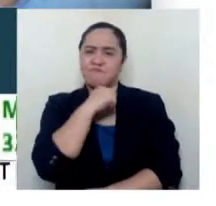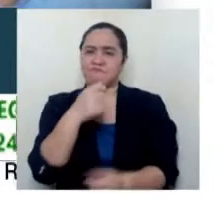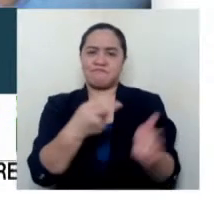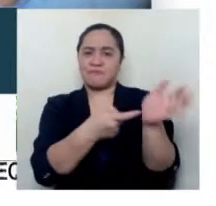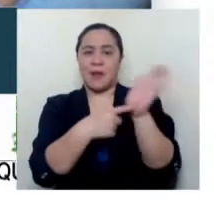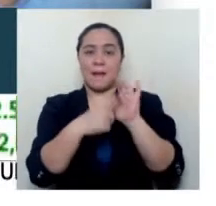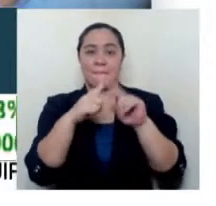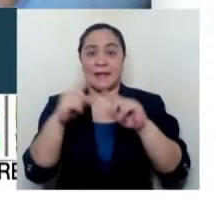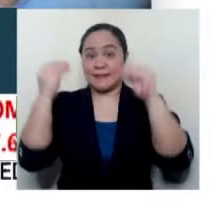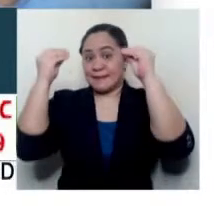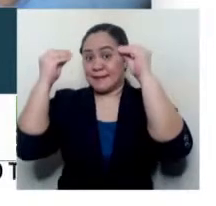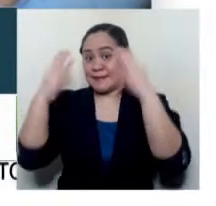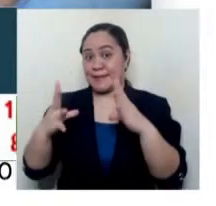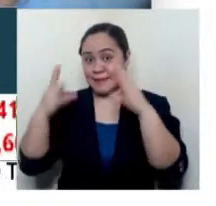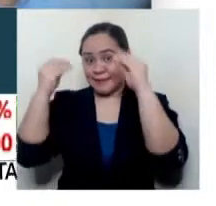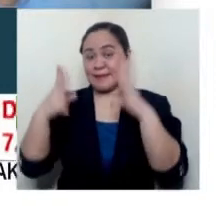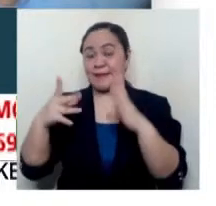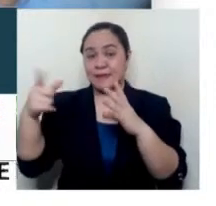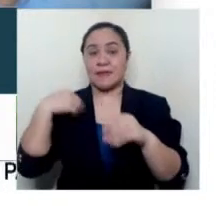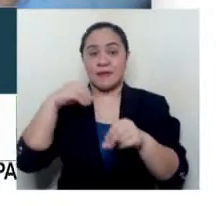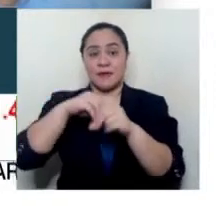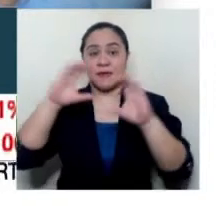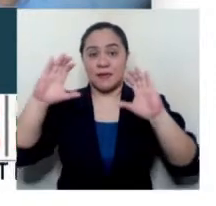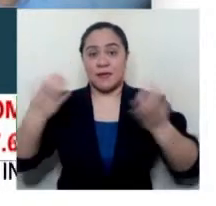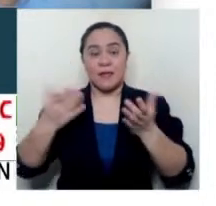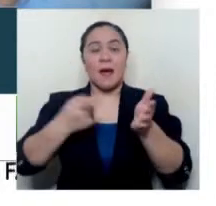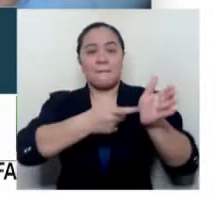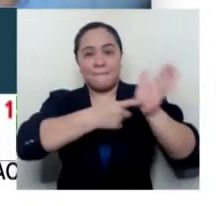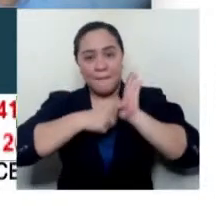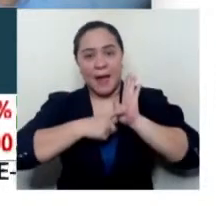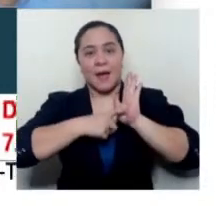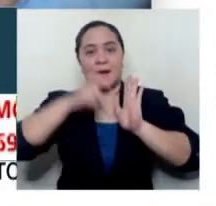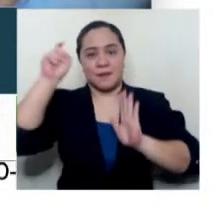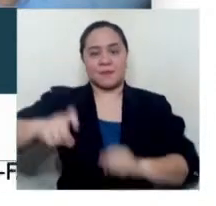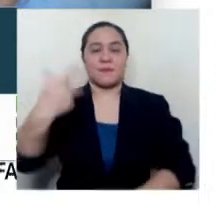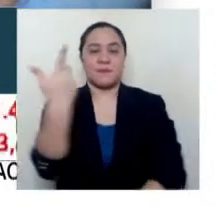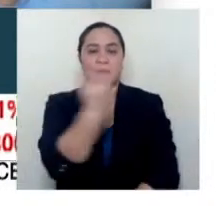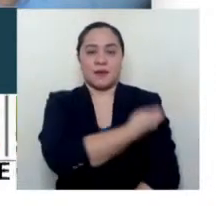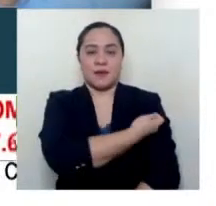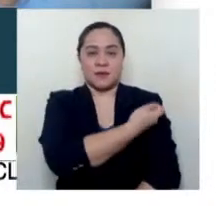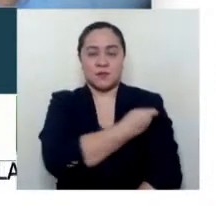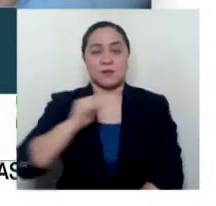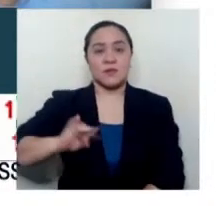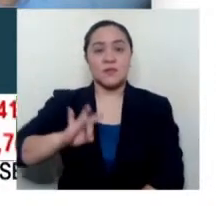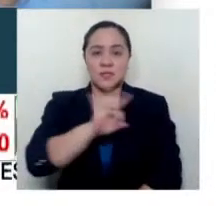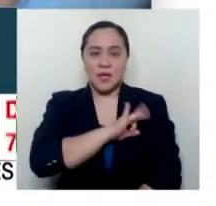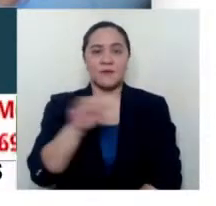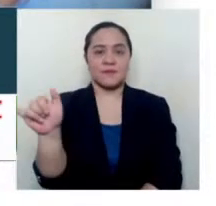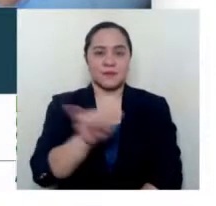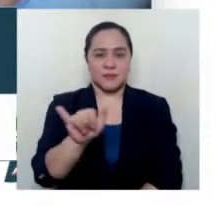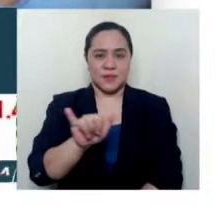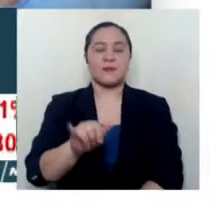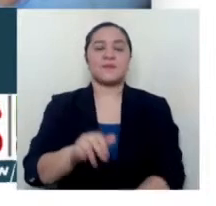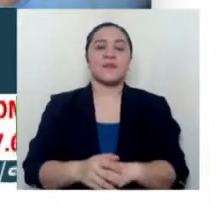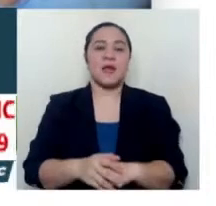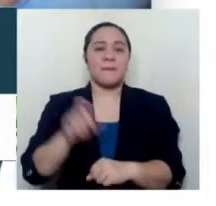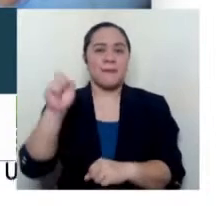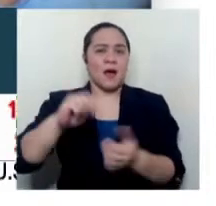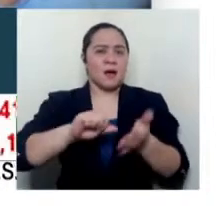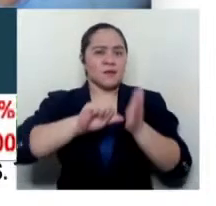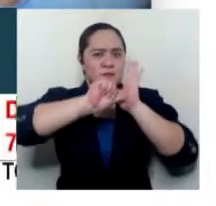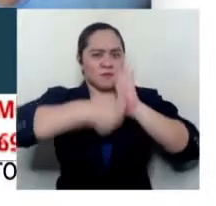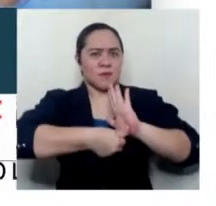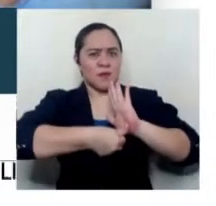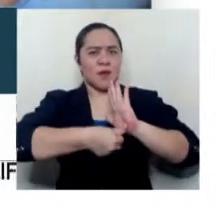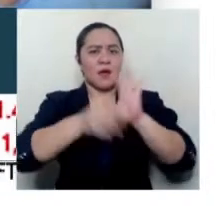who will handle the classes, it's a requirement, including all the personnel that will be in the school. We just want to emphasize that still this